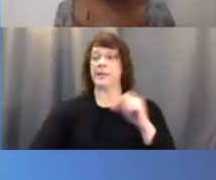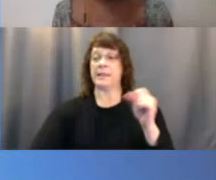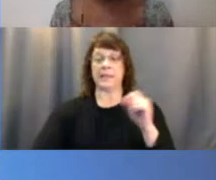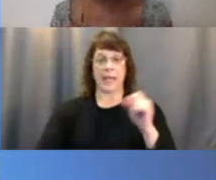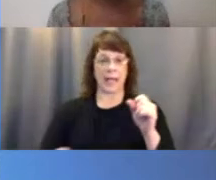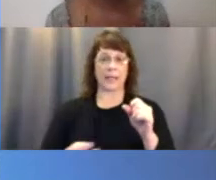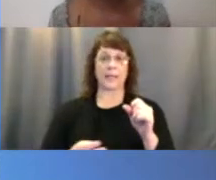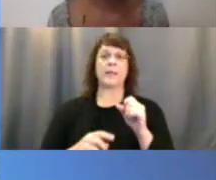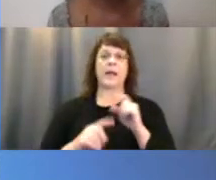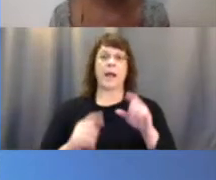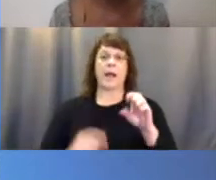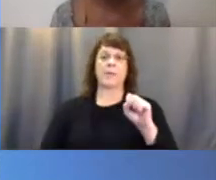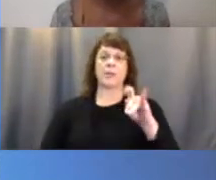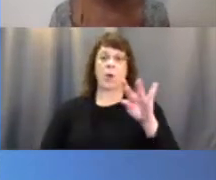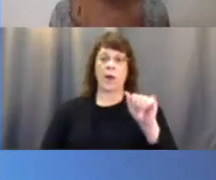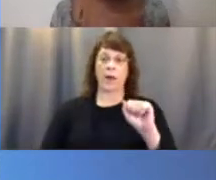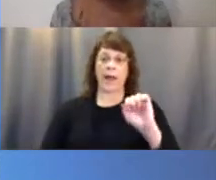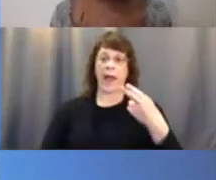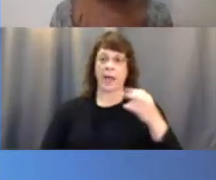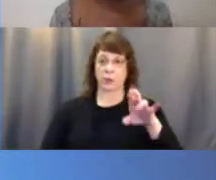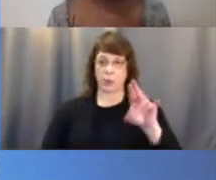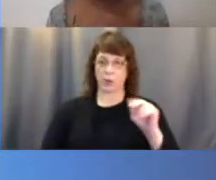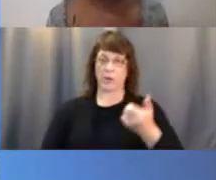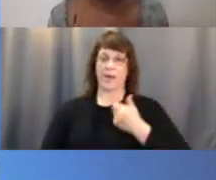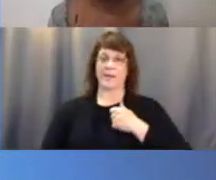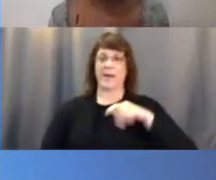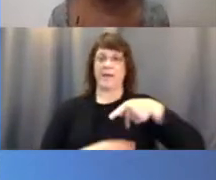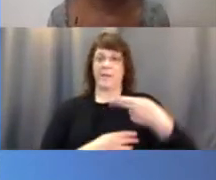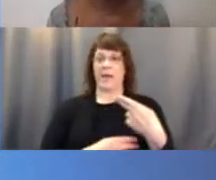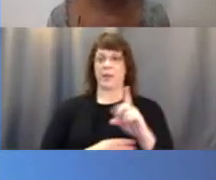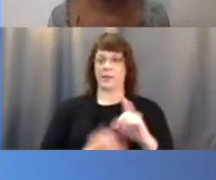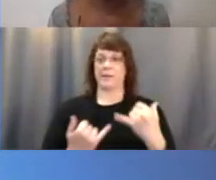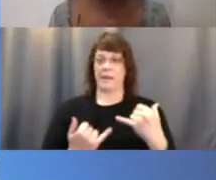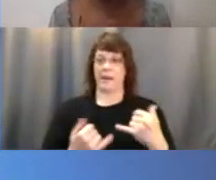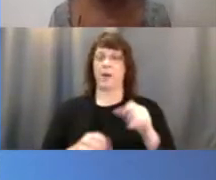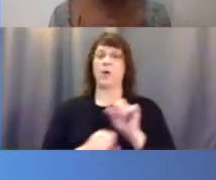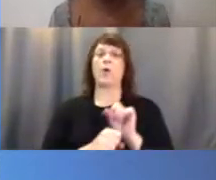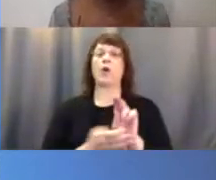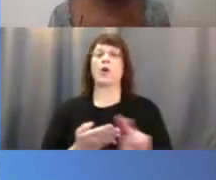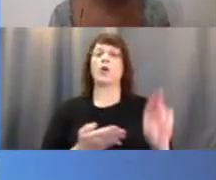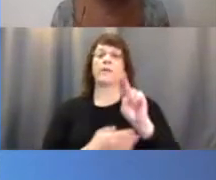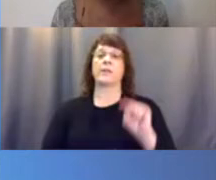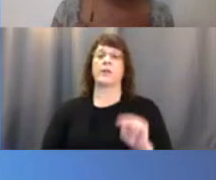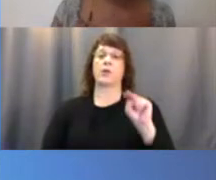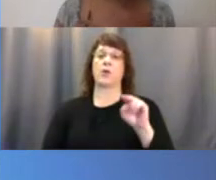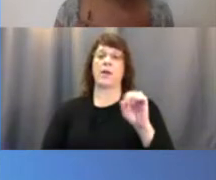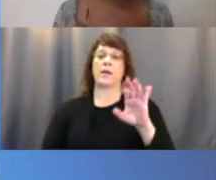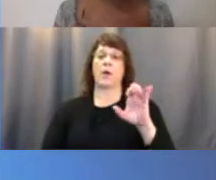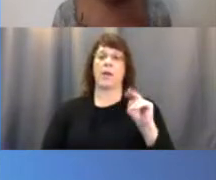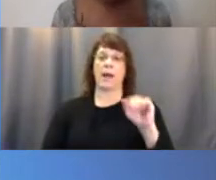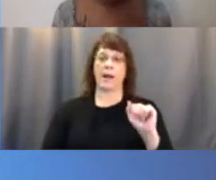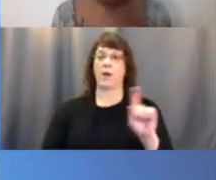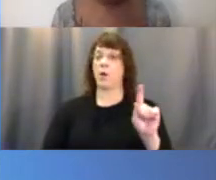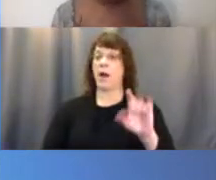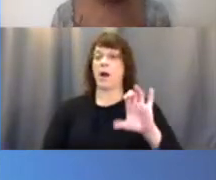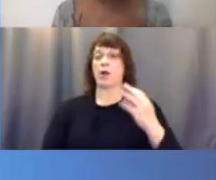Sikoya Ashburn. I'm a doctorate now, working at the University of North Carolina, Chapel Hill. I'm excited